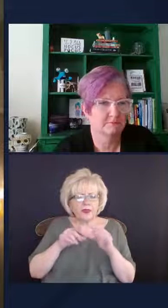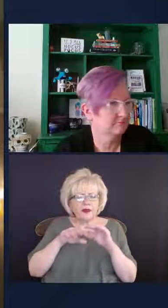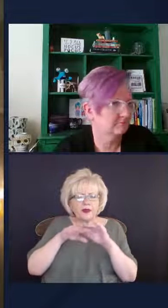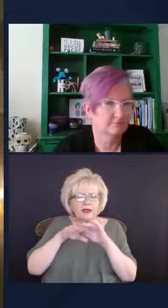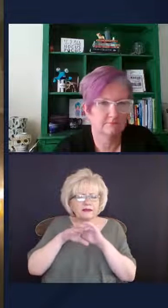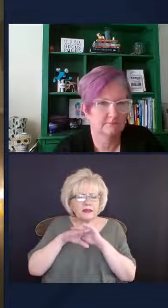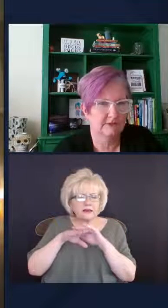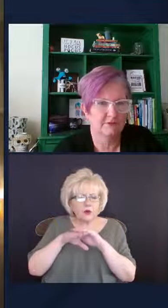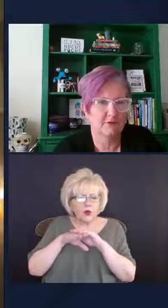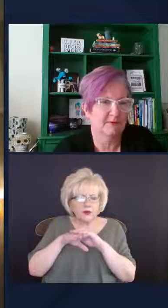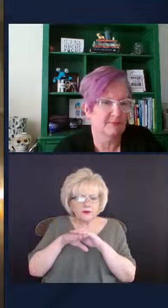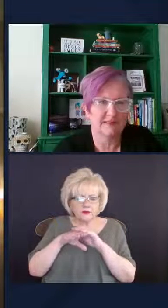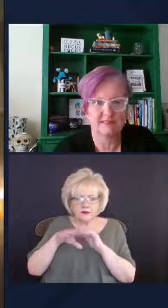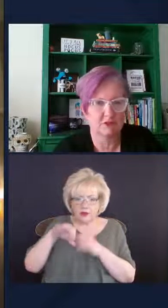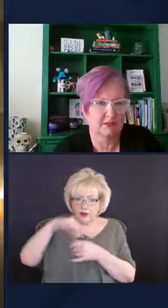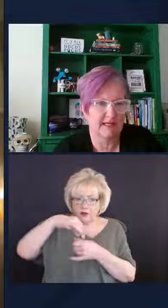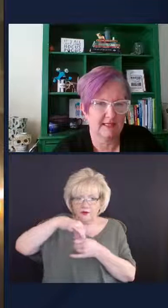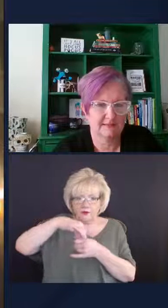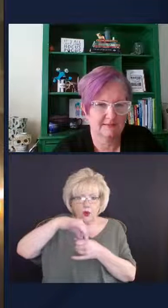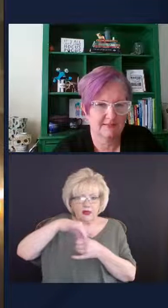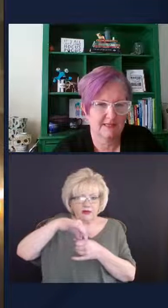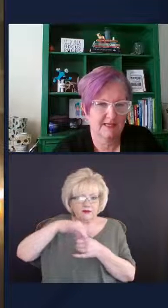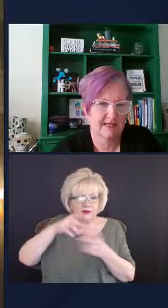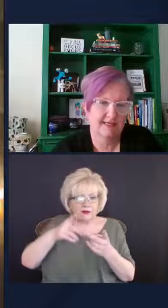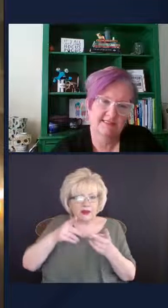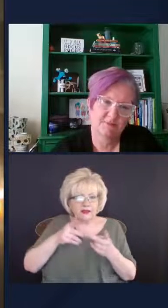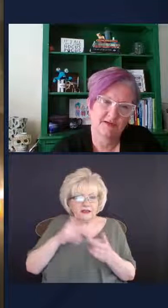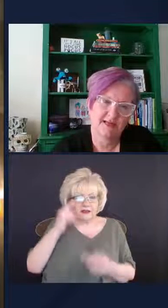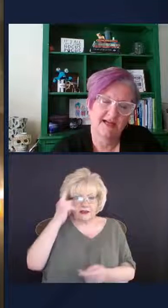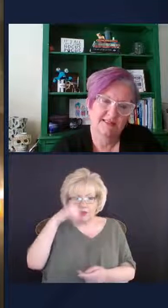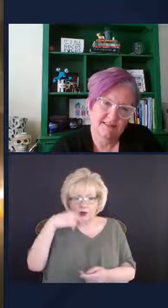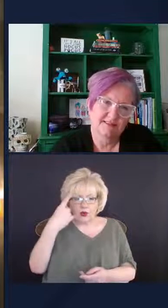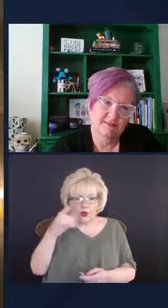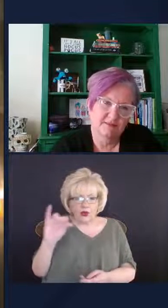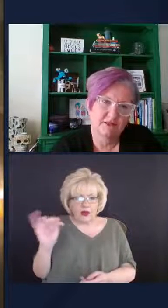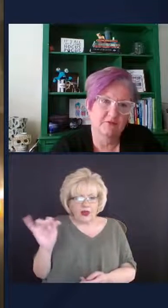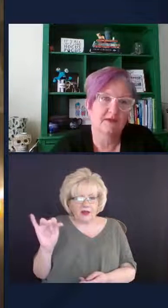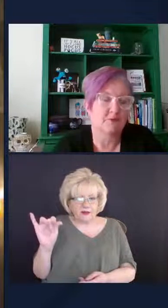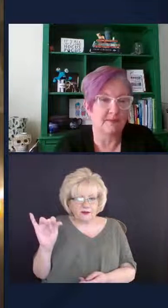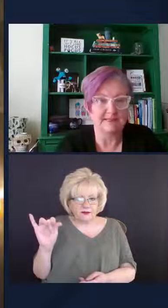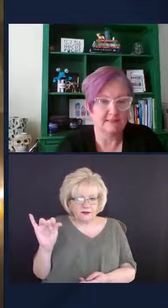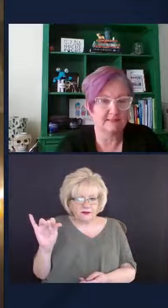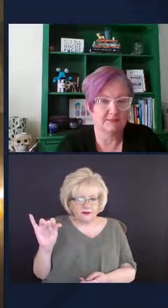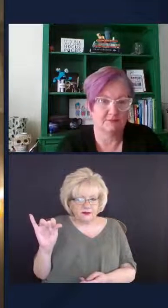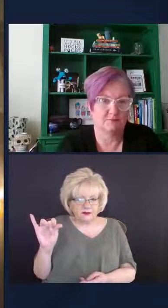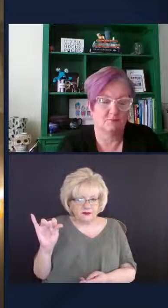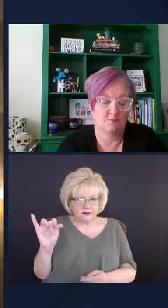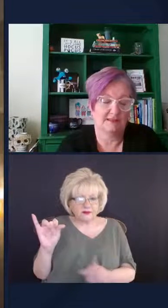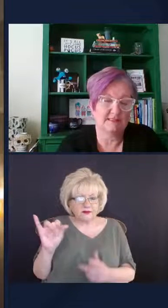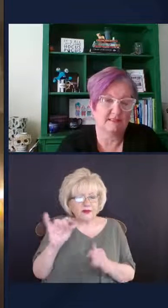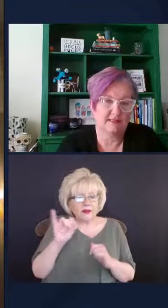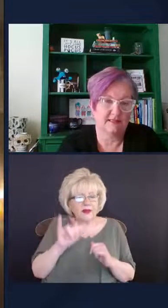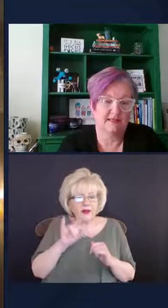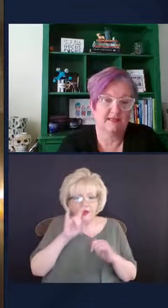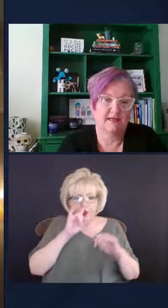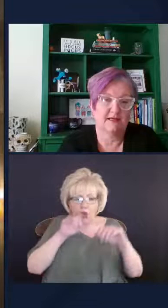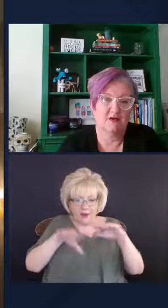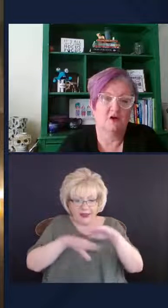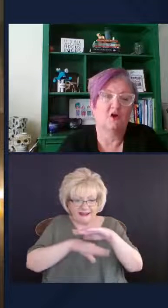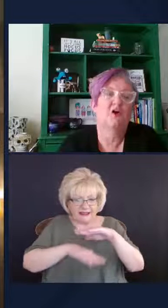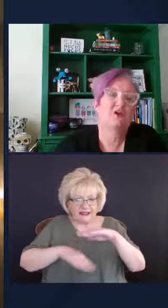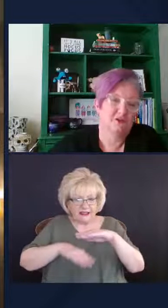voting, voting place look like? And mm, I said, there are basics to basically